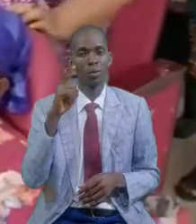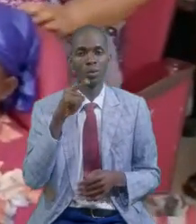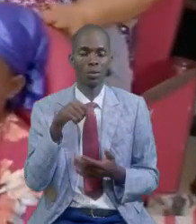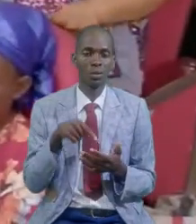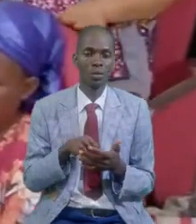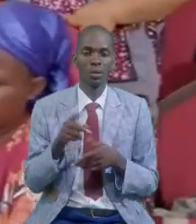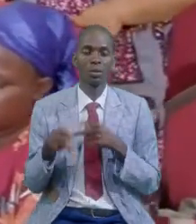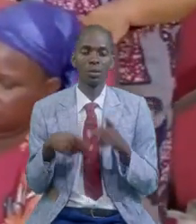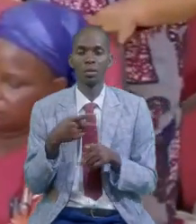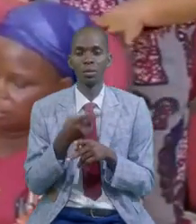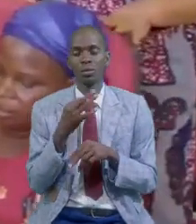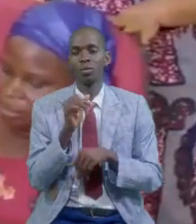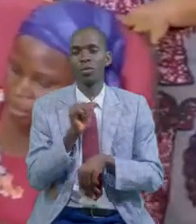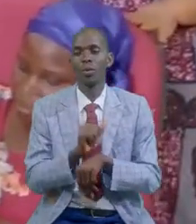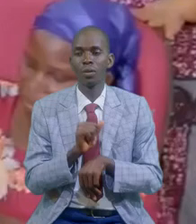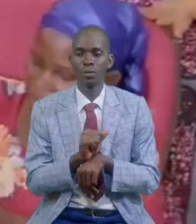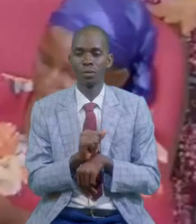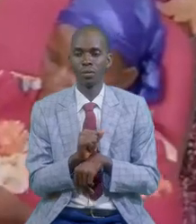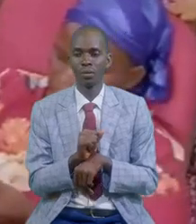task.